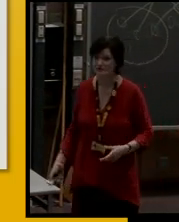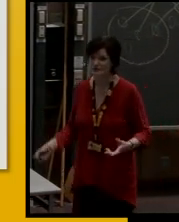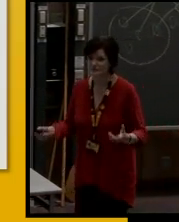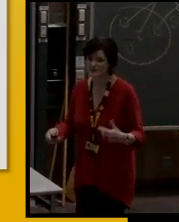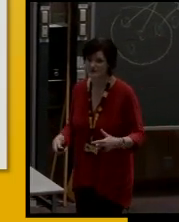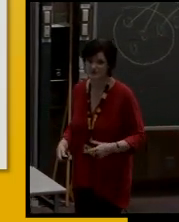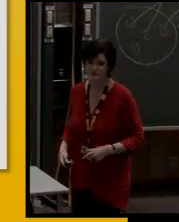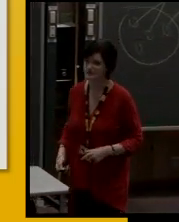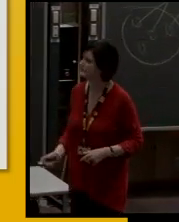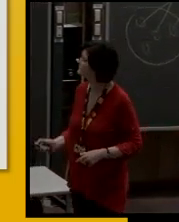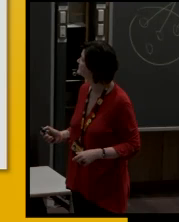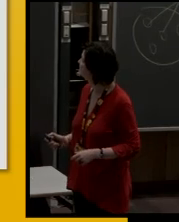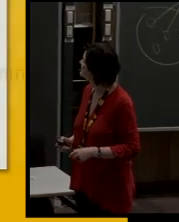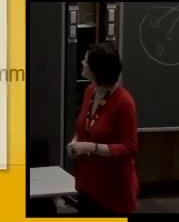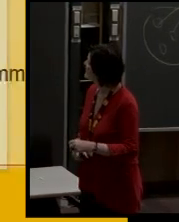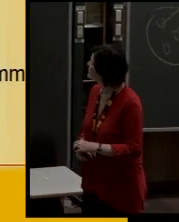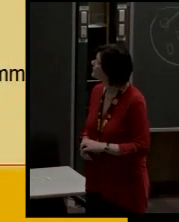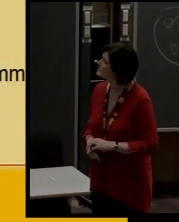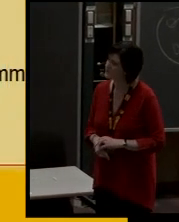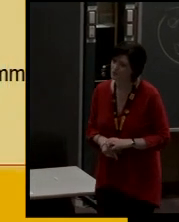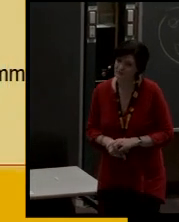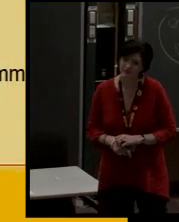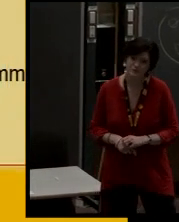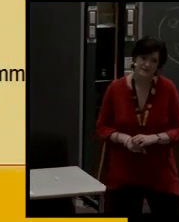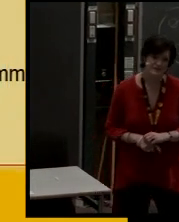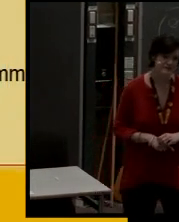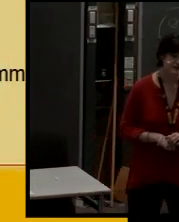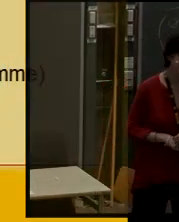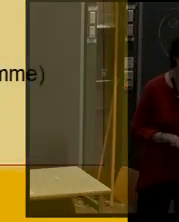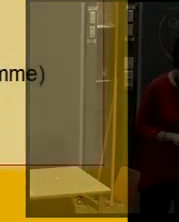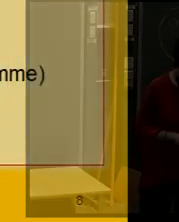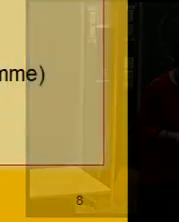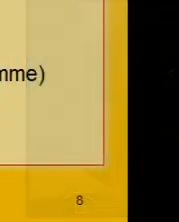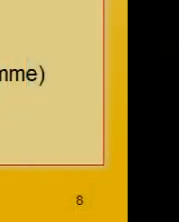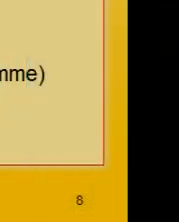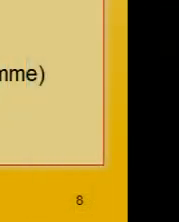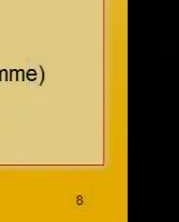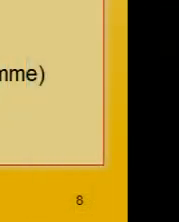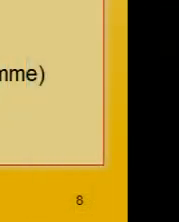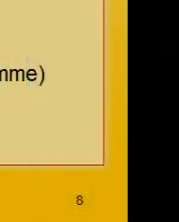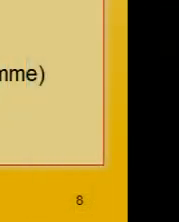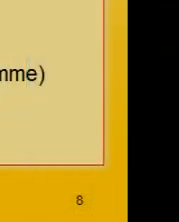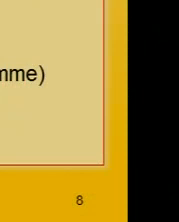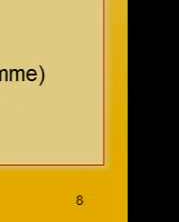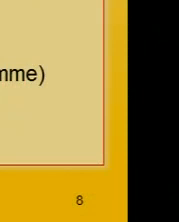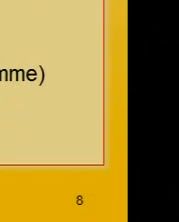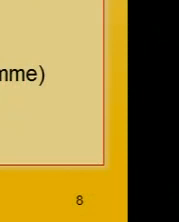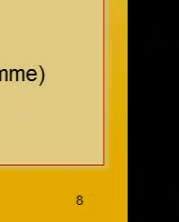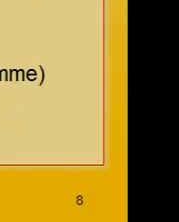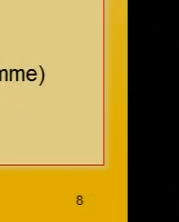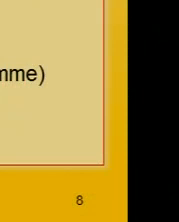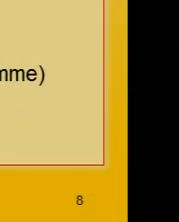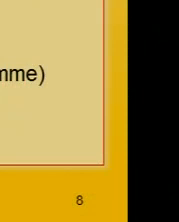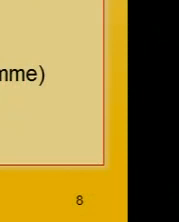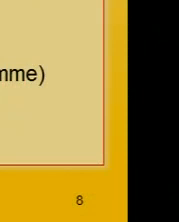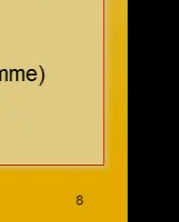ensure that you get inspiration to move forward. And I'm pretty sure that one of the inspirations he had was from Jim Collins' Good to Great. How many of you read